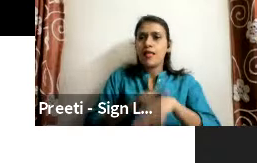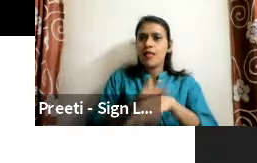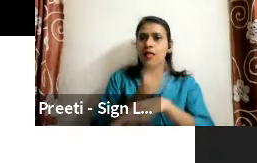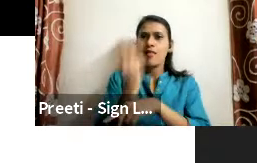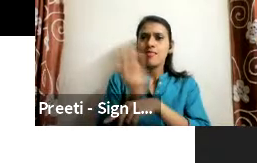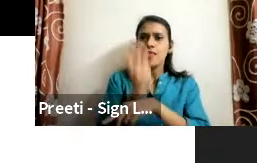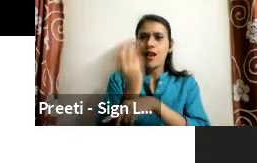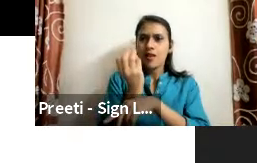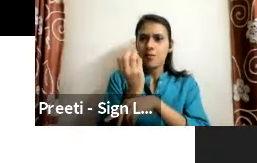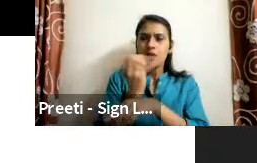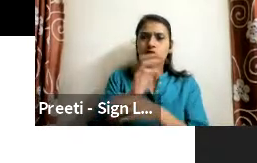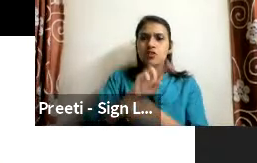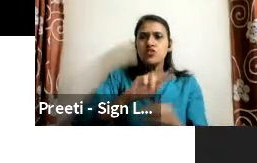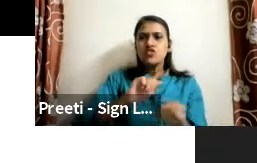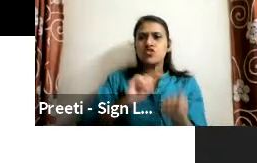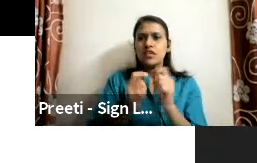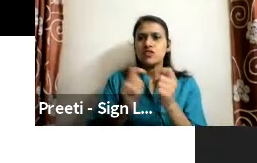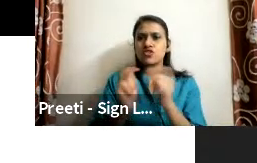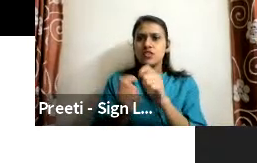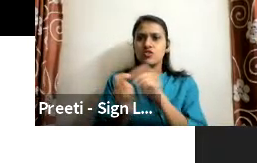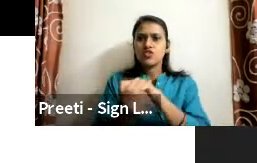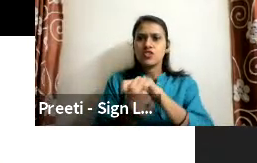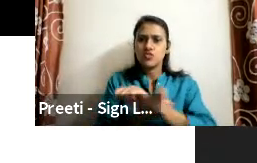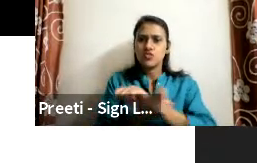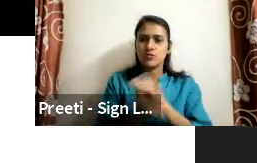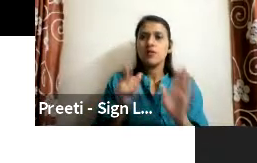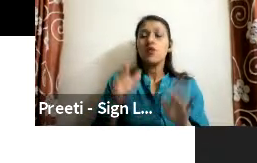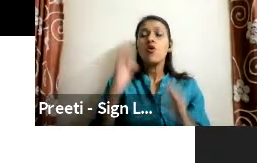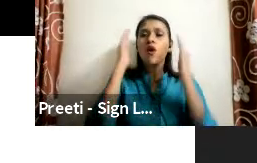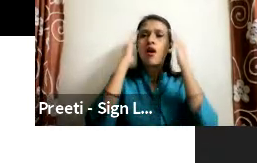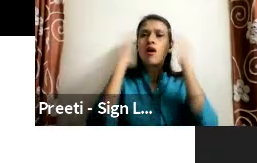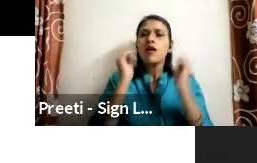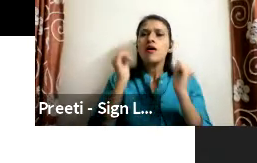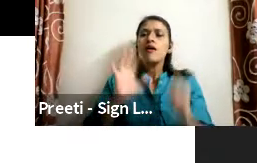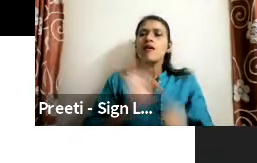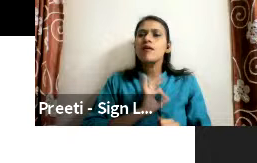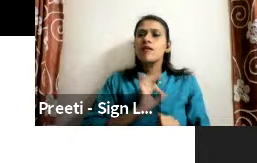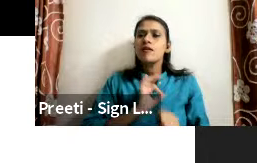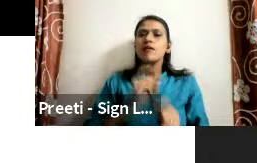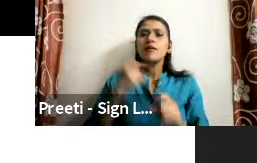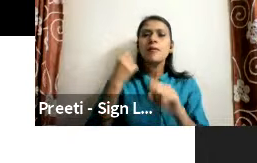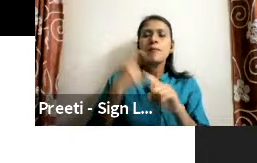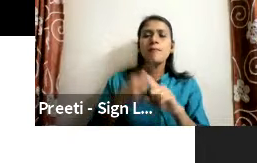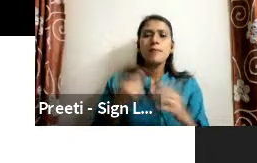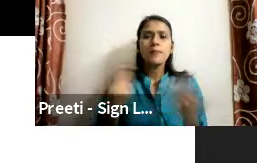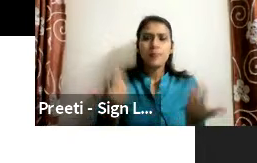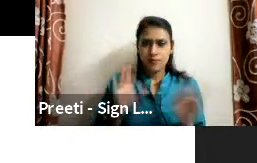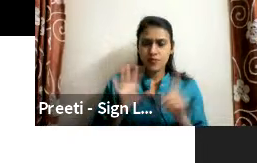2 hours. Depends what you're comfortable at, and also depends how